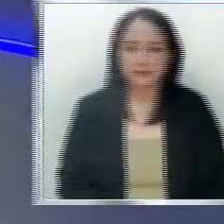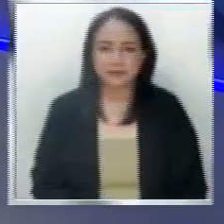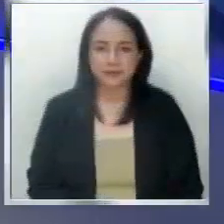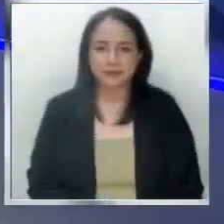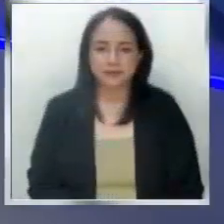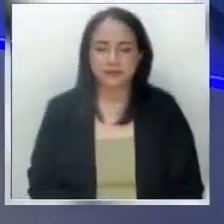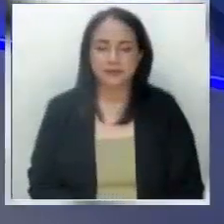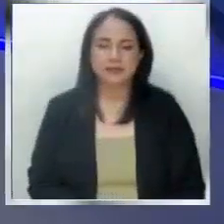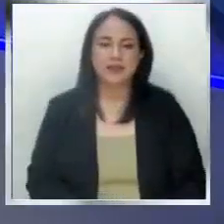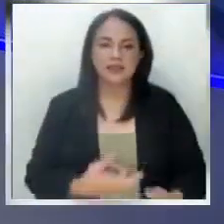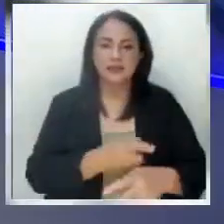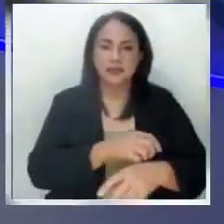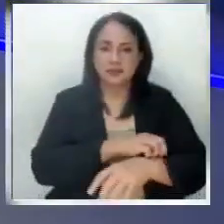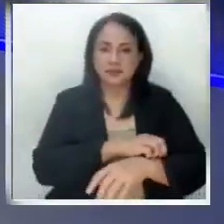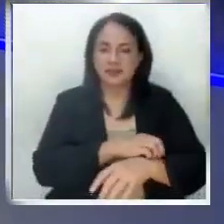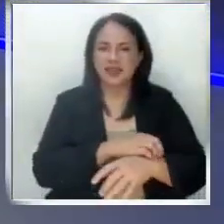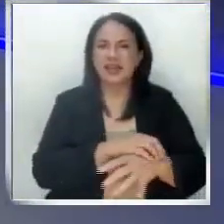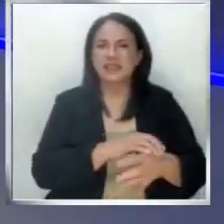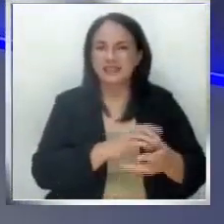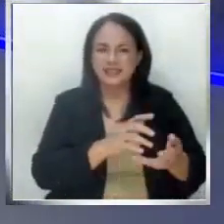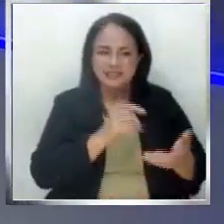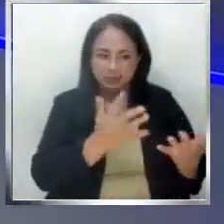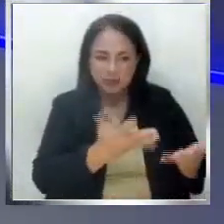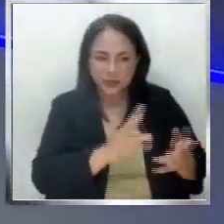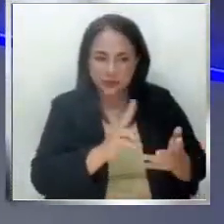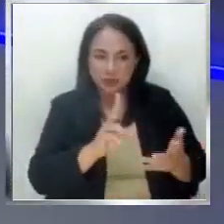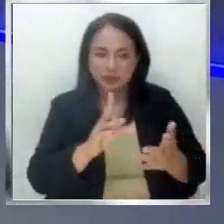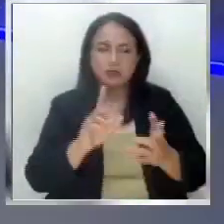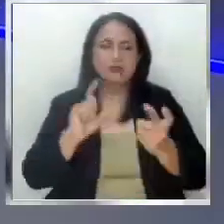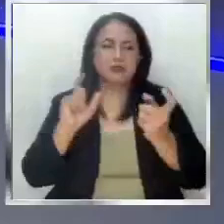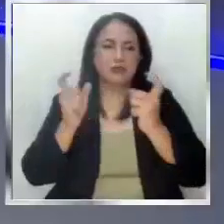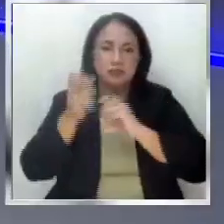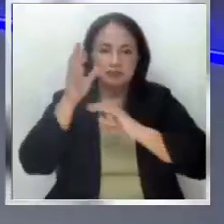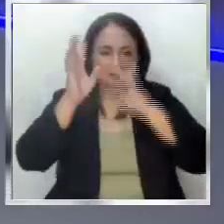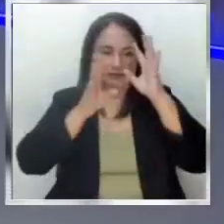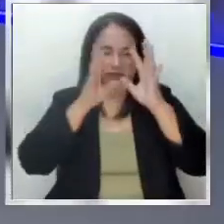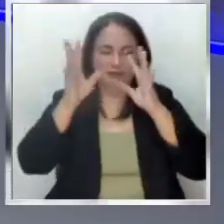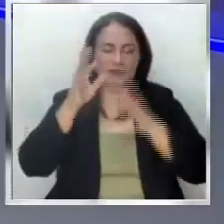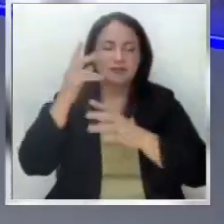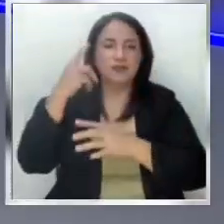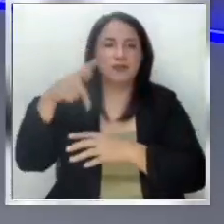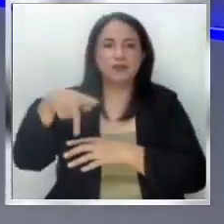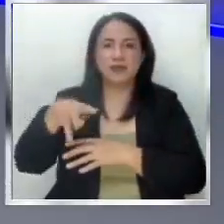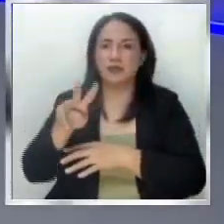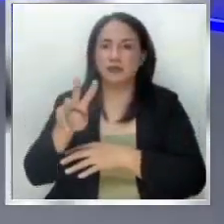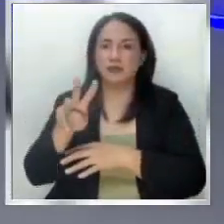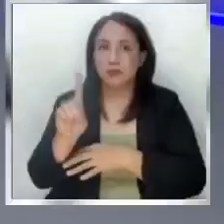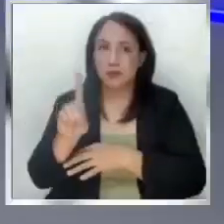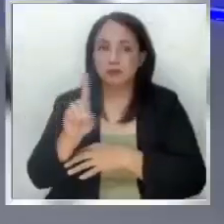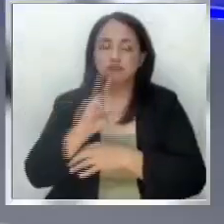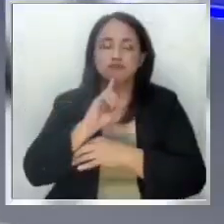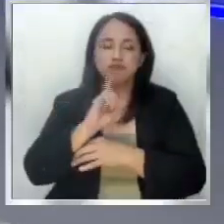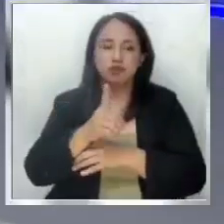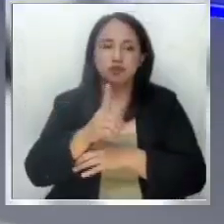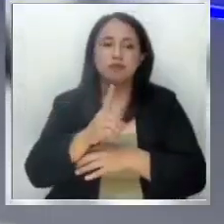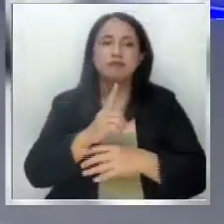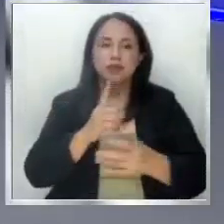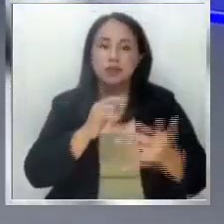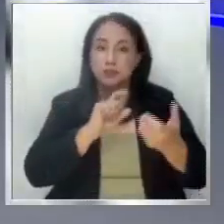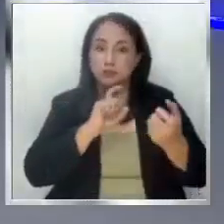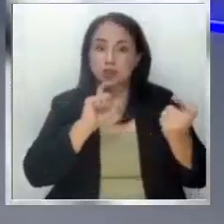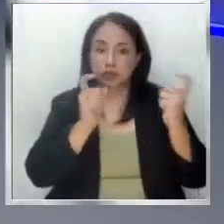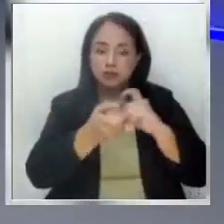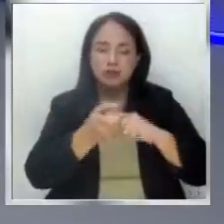From scraps, turn to a life-changing innovation para sa mga PWD. Tunay na game-changing ang